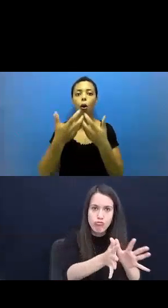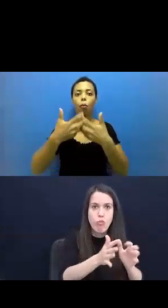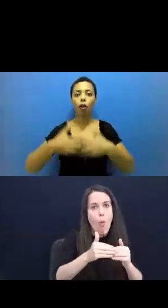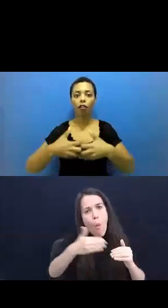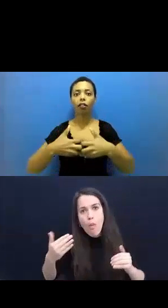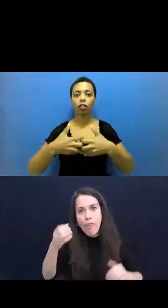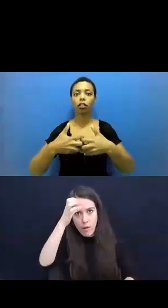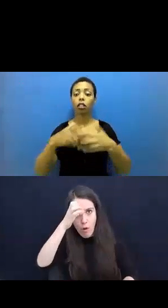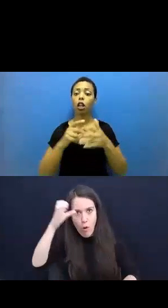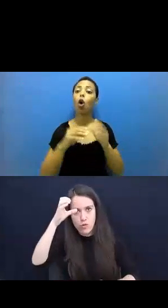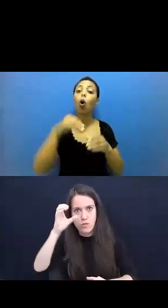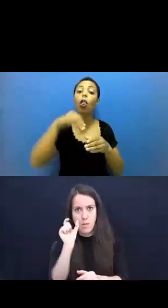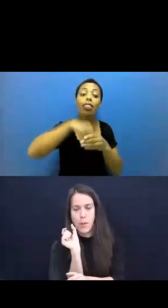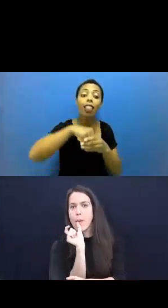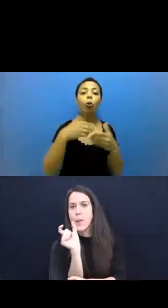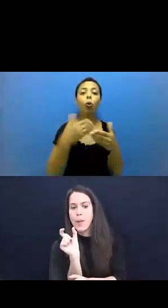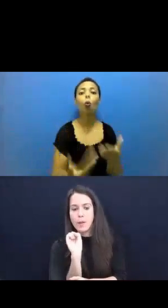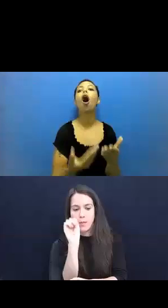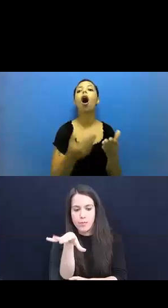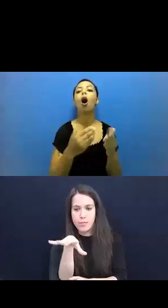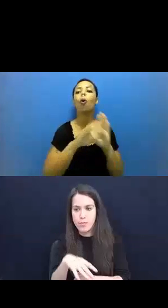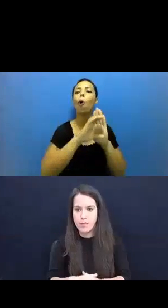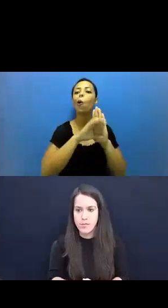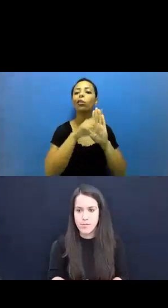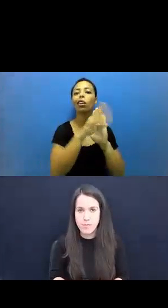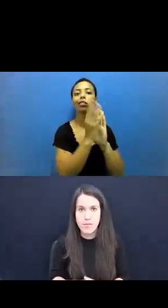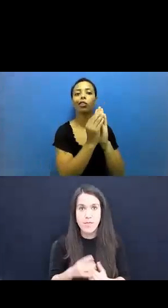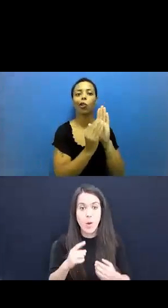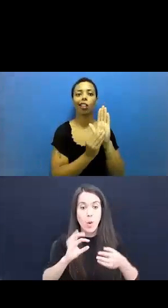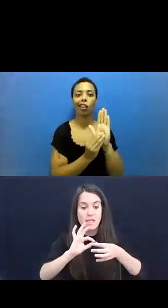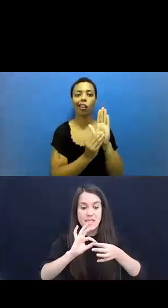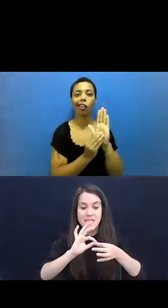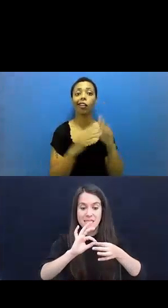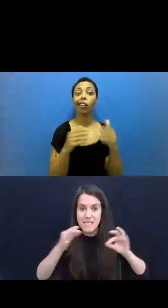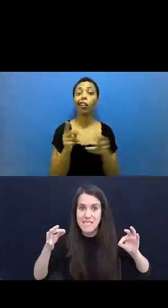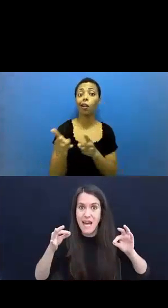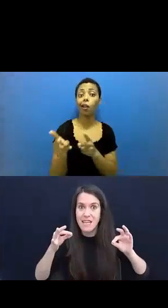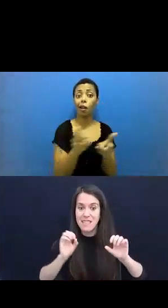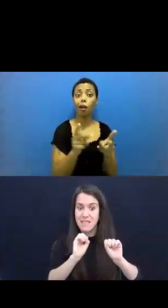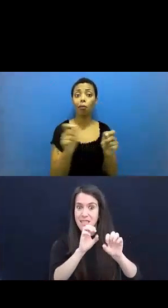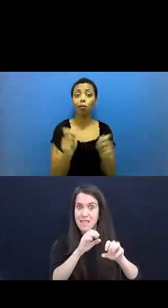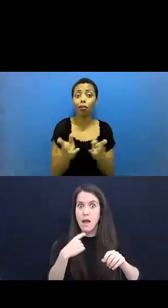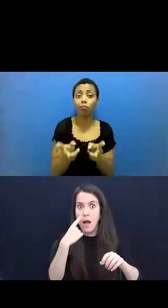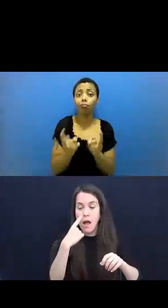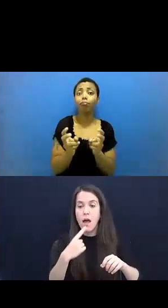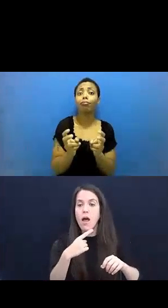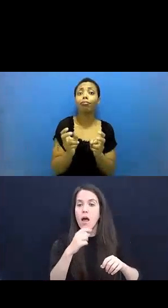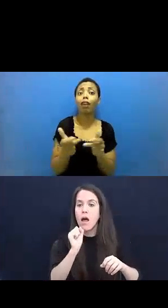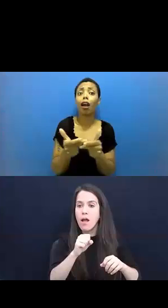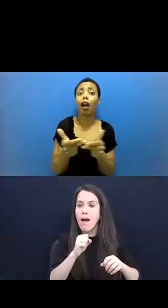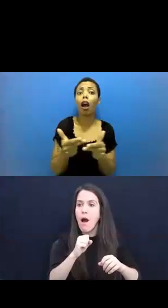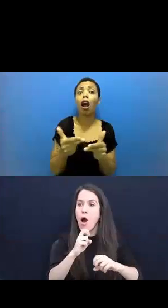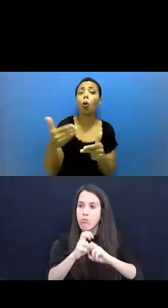content. Syntactic haptograms are repetitive, so that they can be reused for the construction of